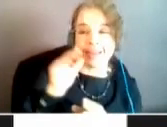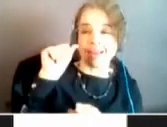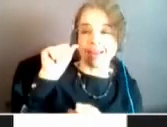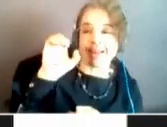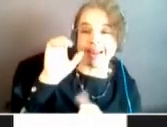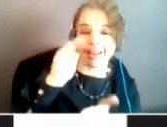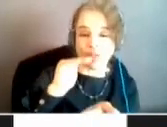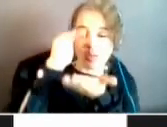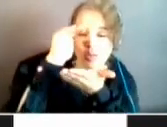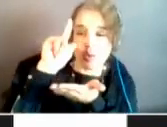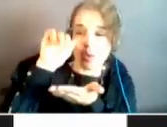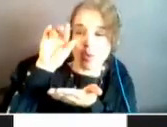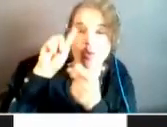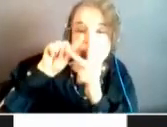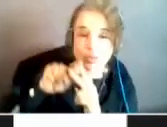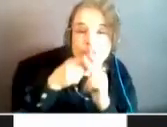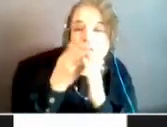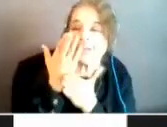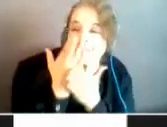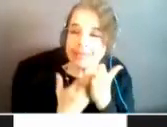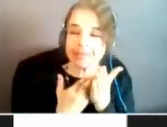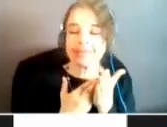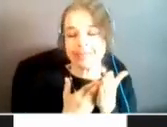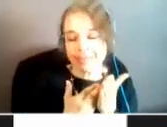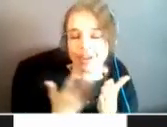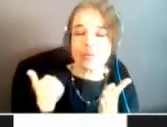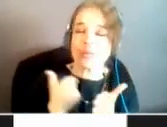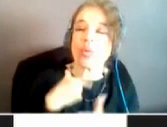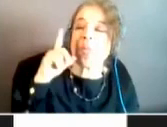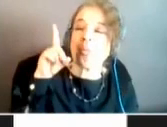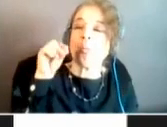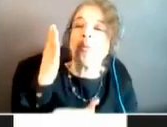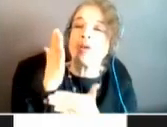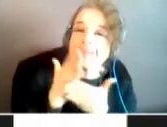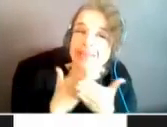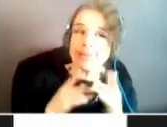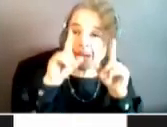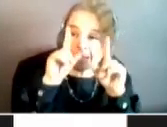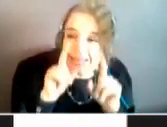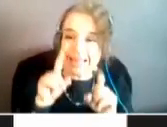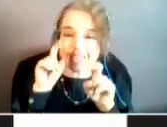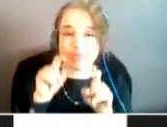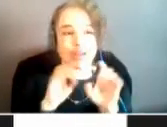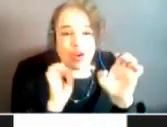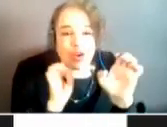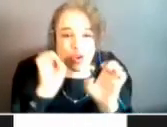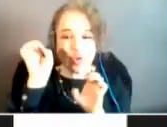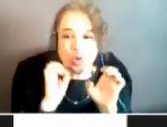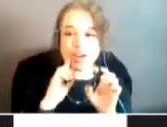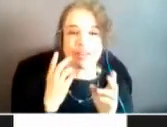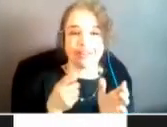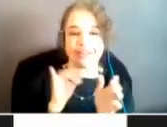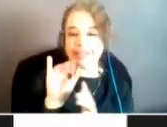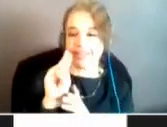And again, it starts with some kind of, you know, we need to do some assessing. You know, we want to